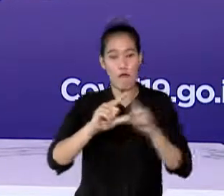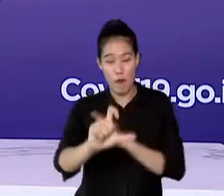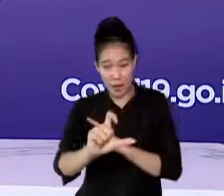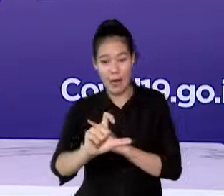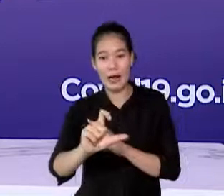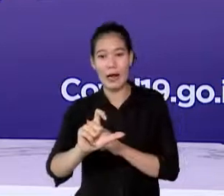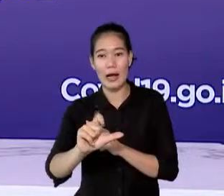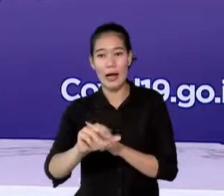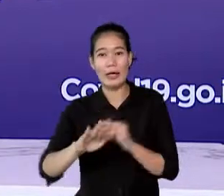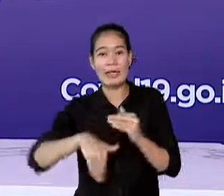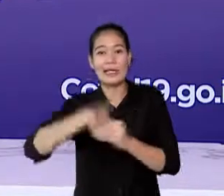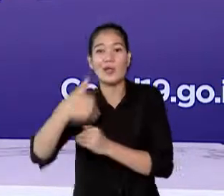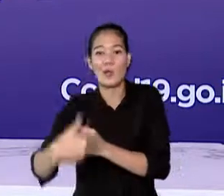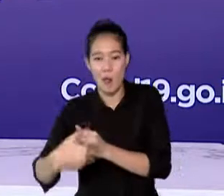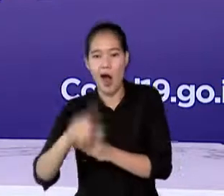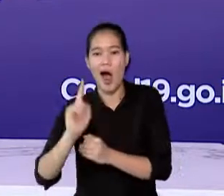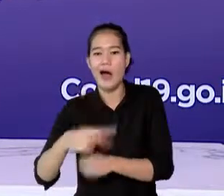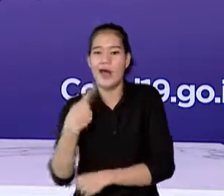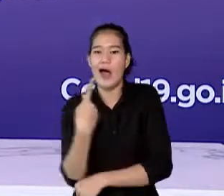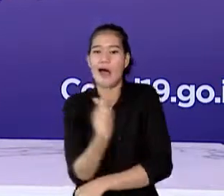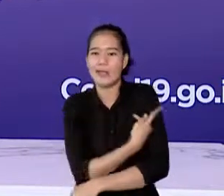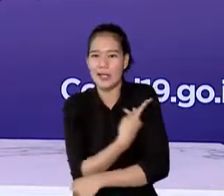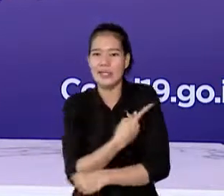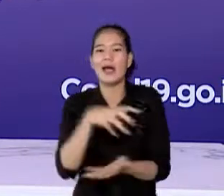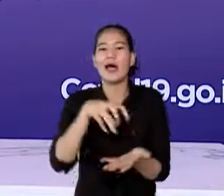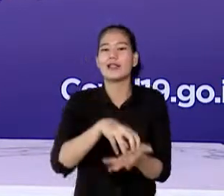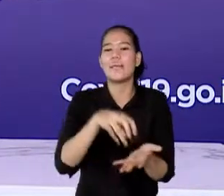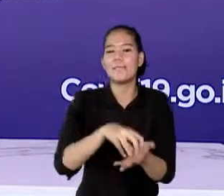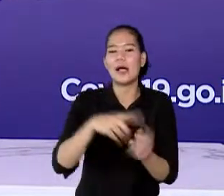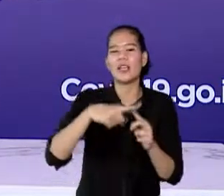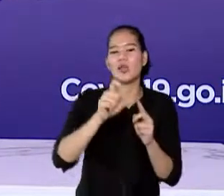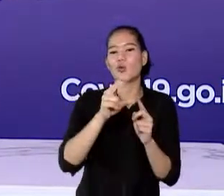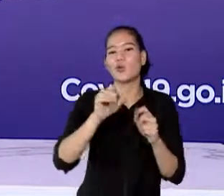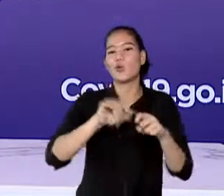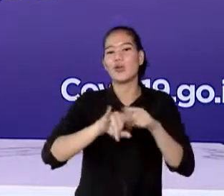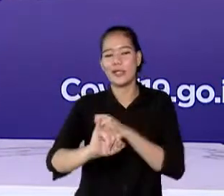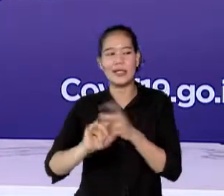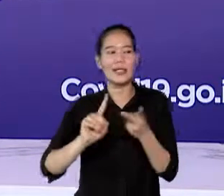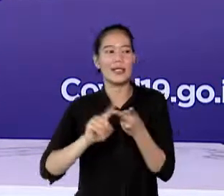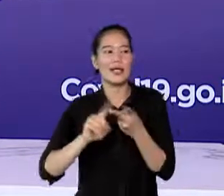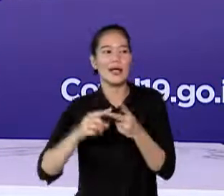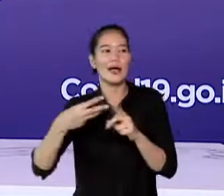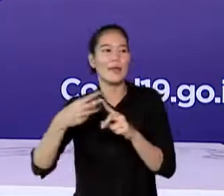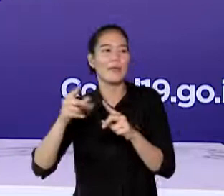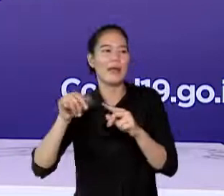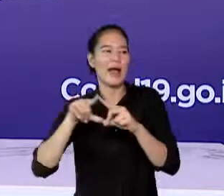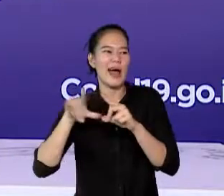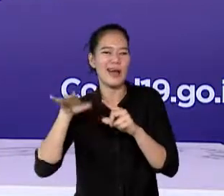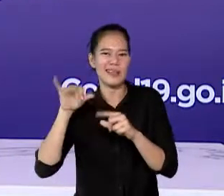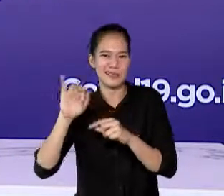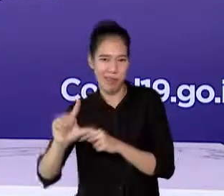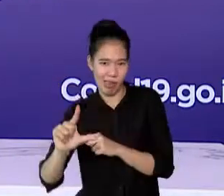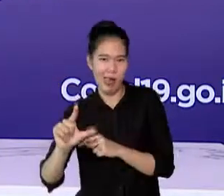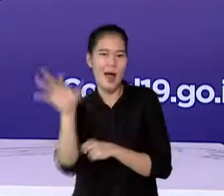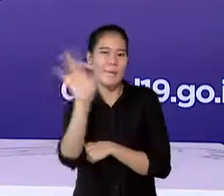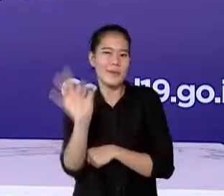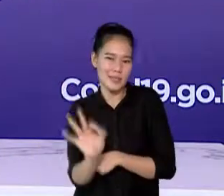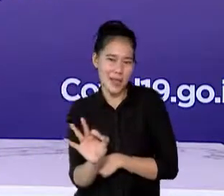trials, both in Turkey and Brazil, at 91.25% and